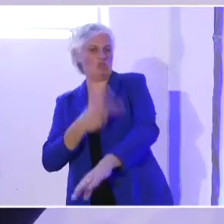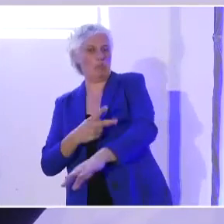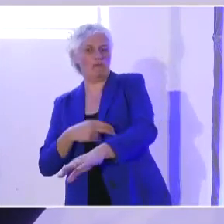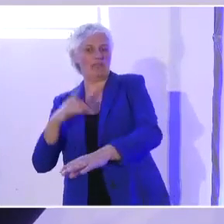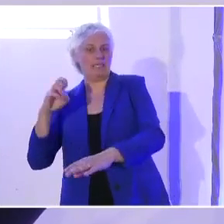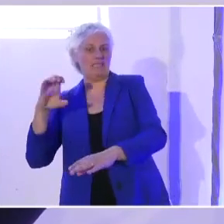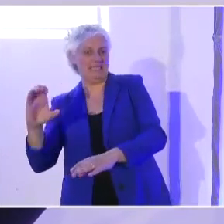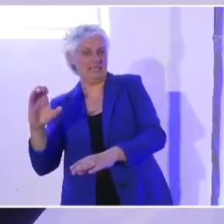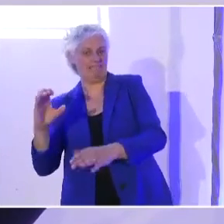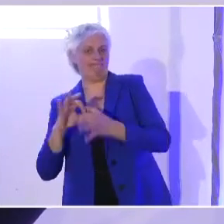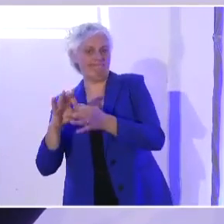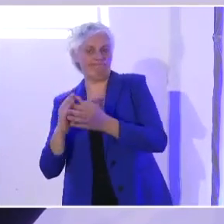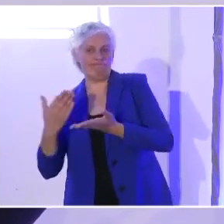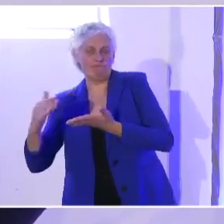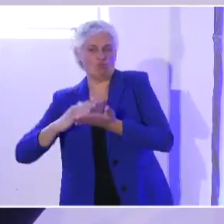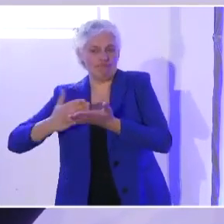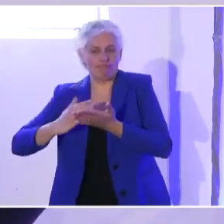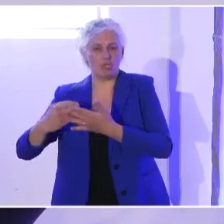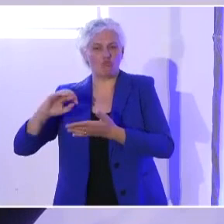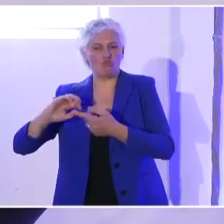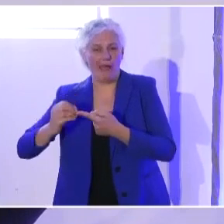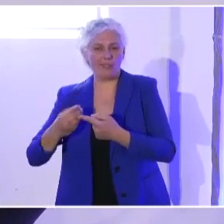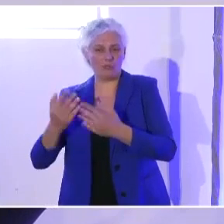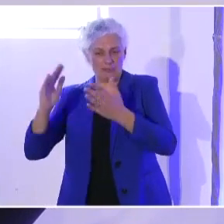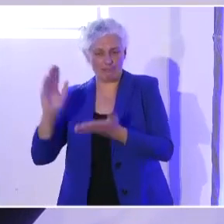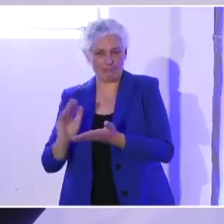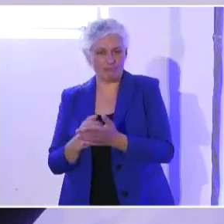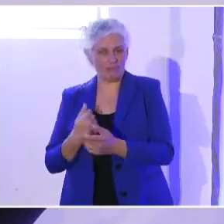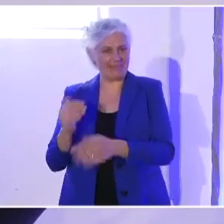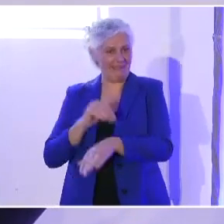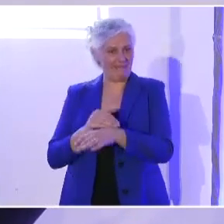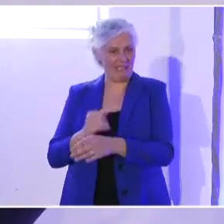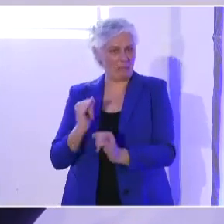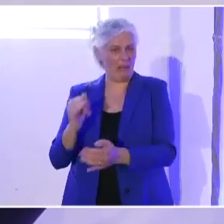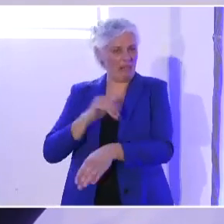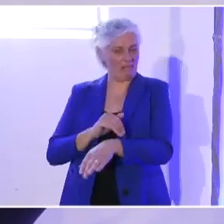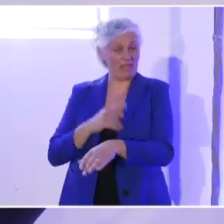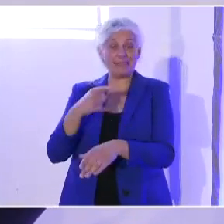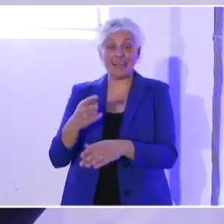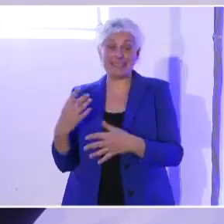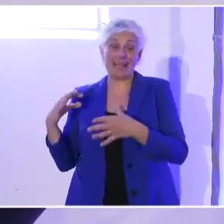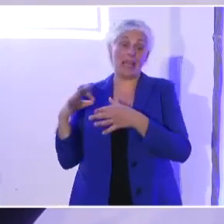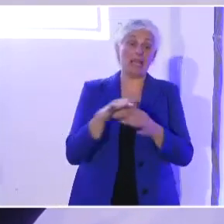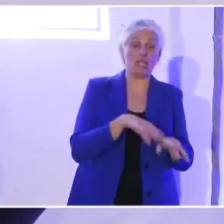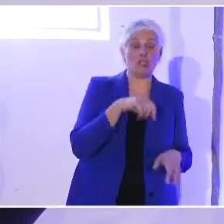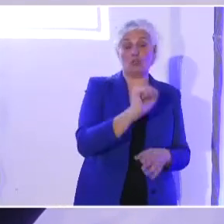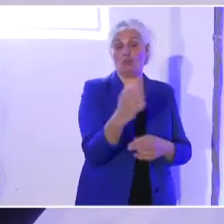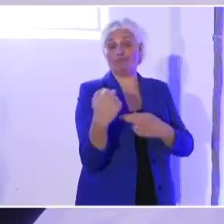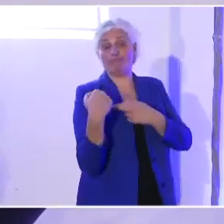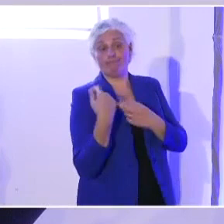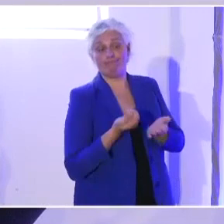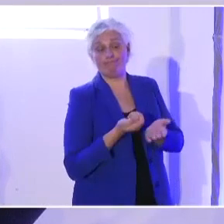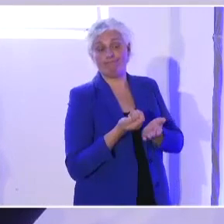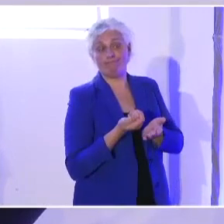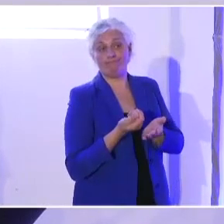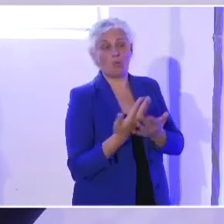DPC, in order to mitigate adverse effects? So again, this is more than just complying with your obligations. What have you done to,